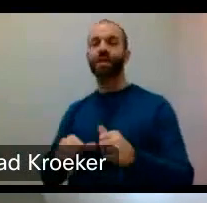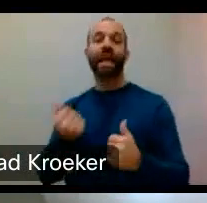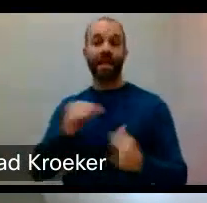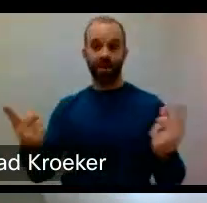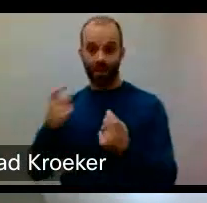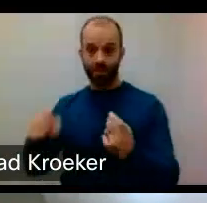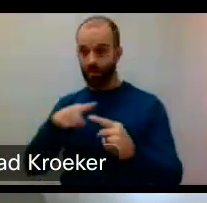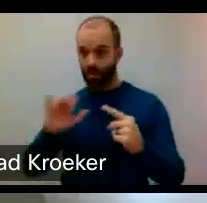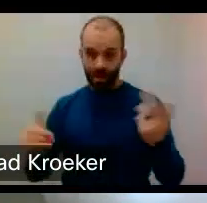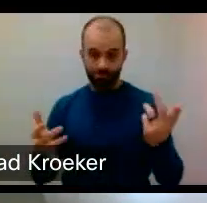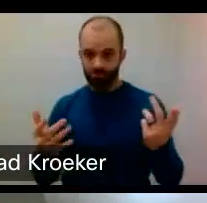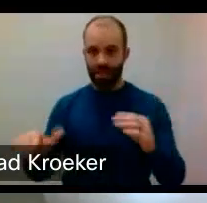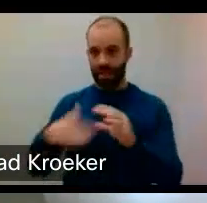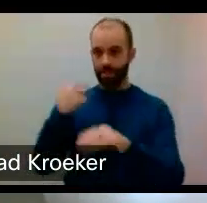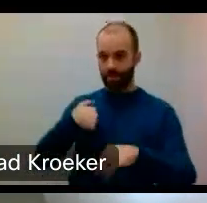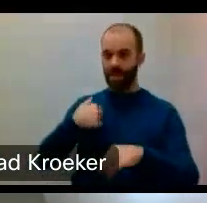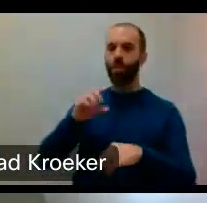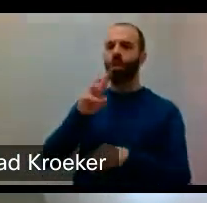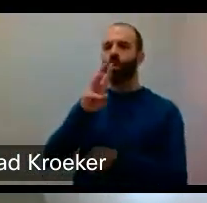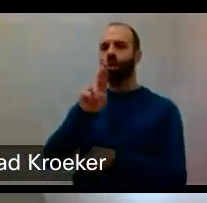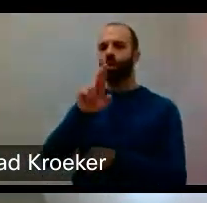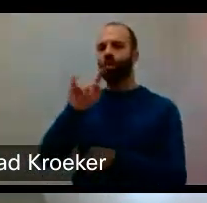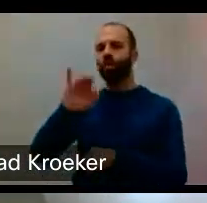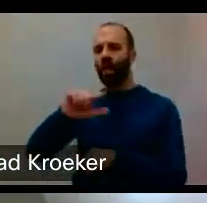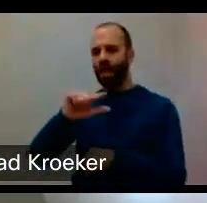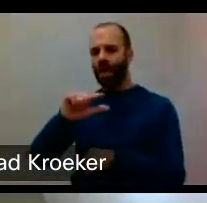to email me or email writing@rrc.ca.